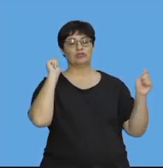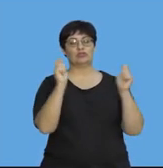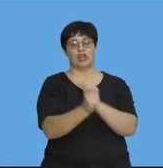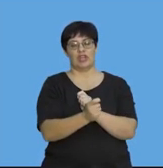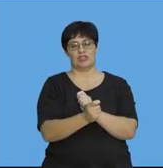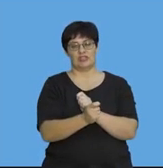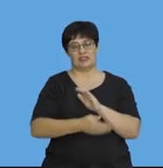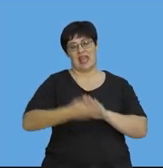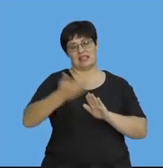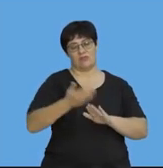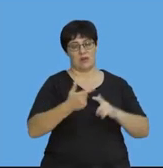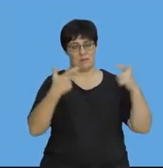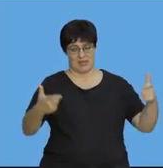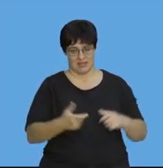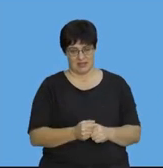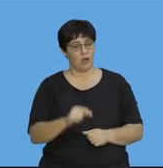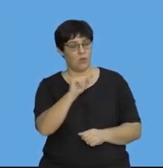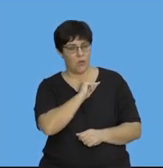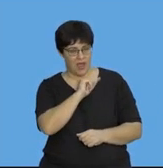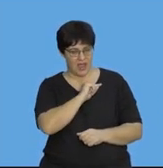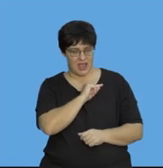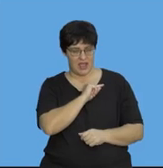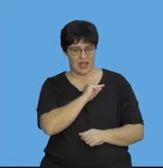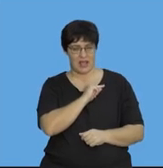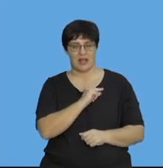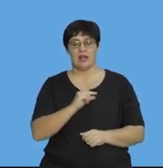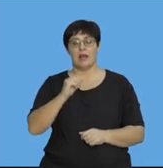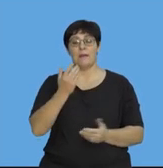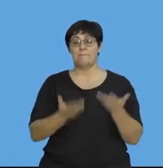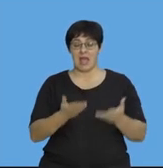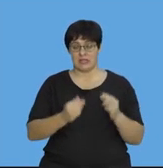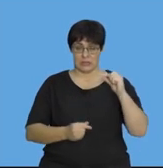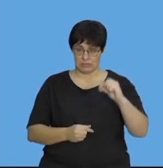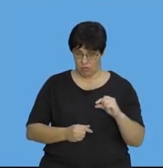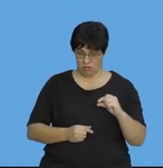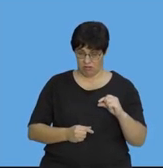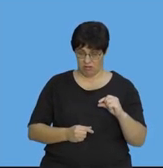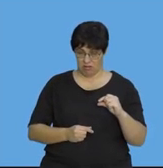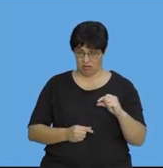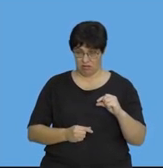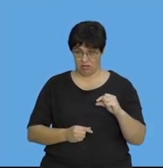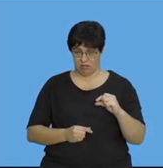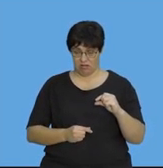has the bigger change in, has the bigger acceleration. Why? It has a small mass,